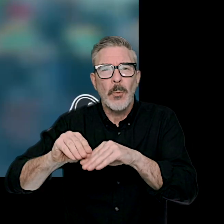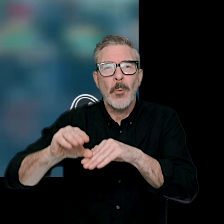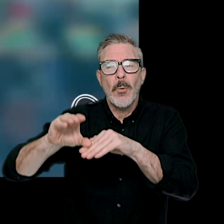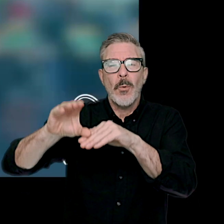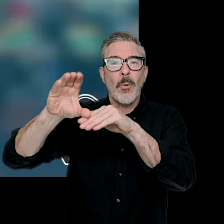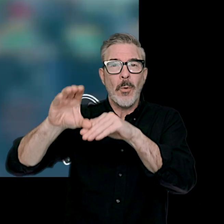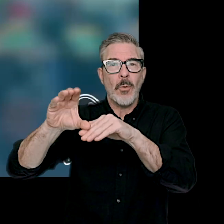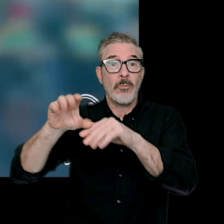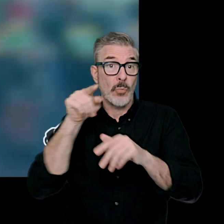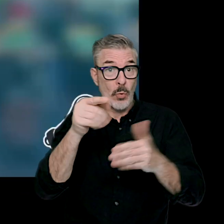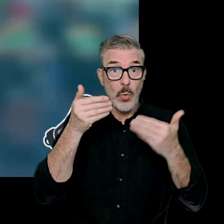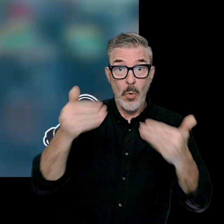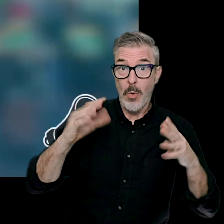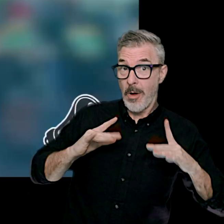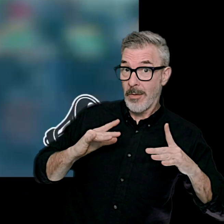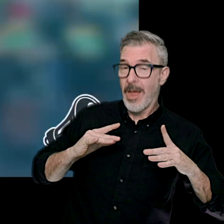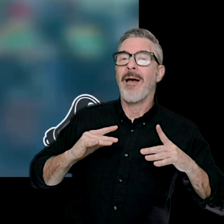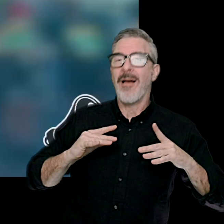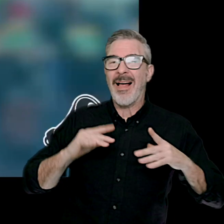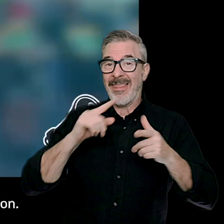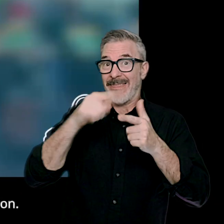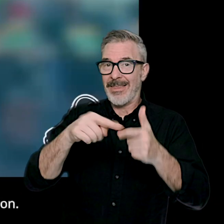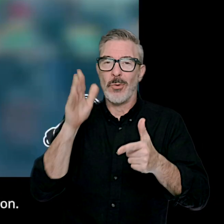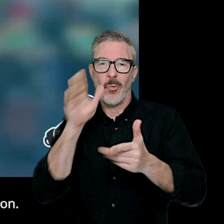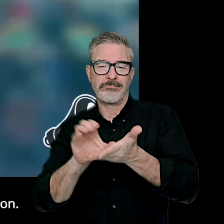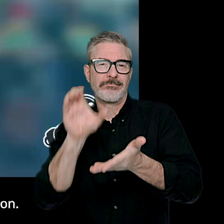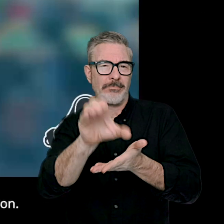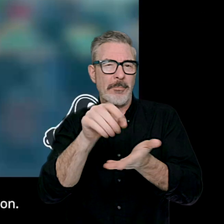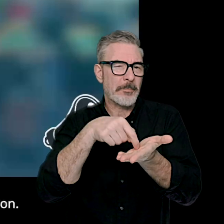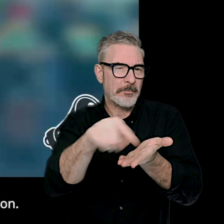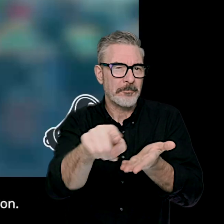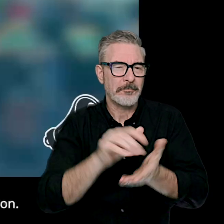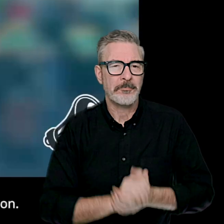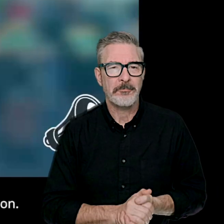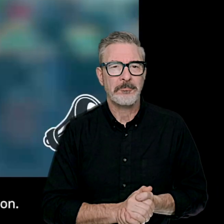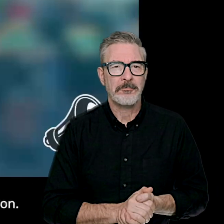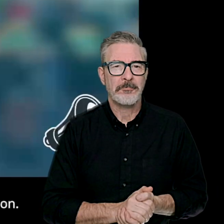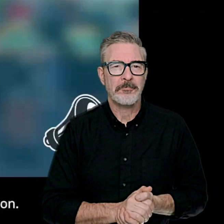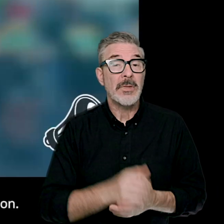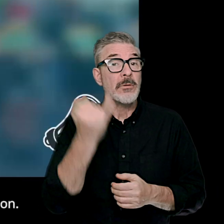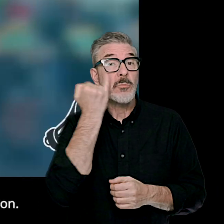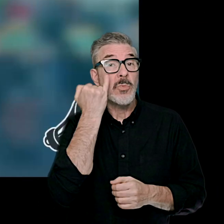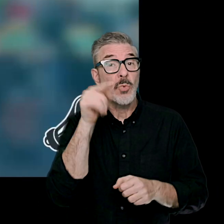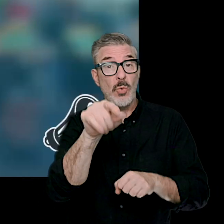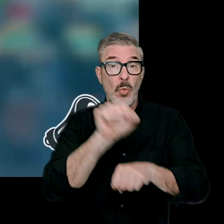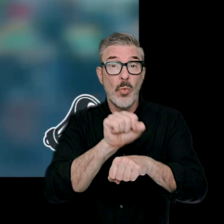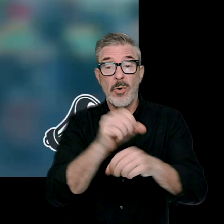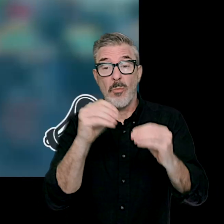or collected on the side and given to you when you take